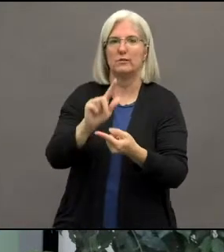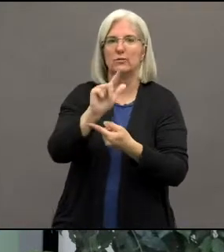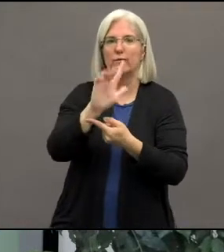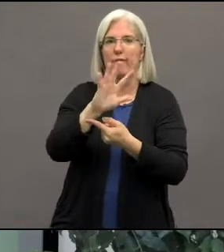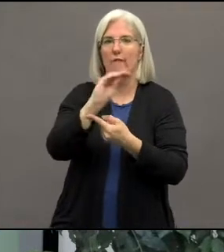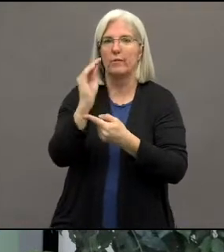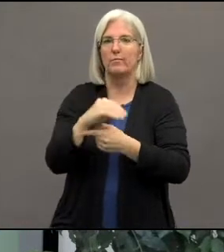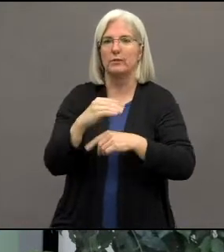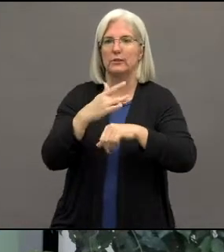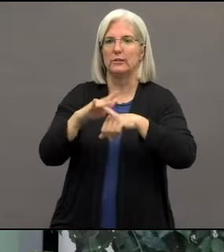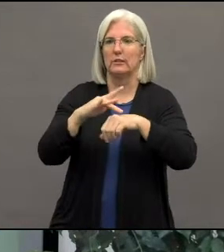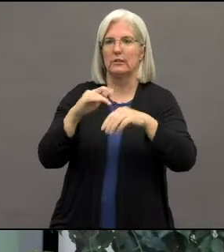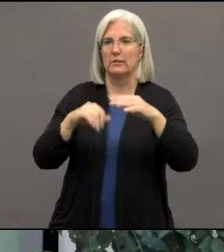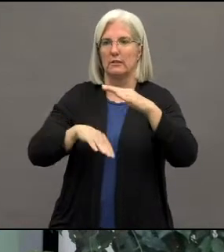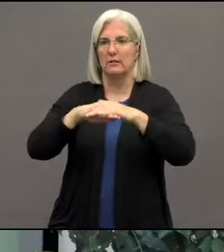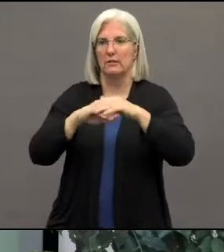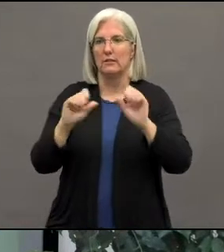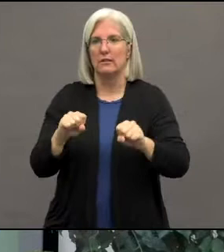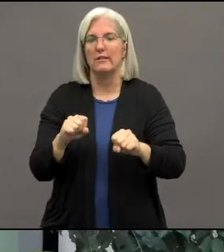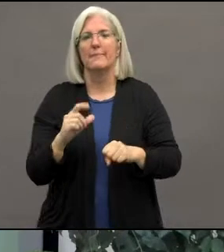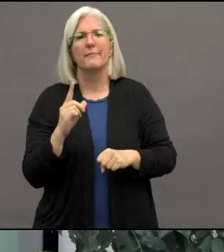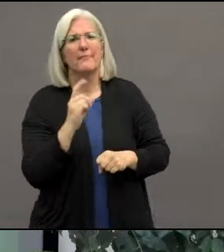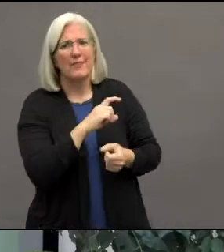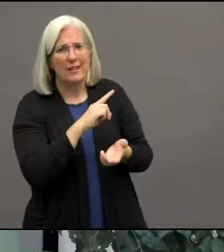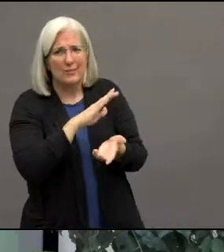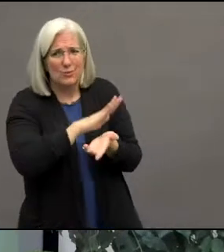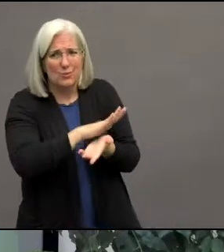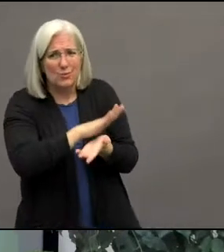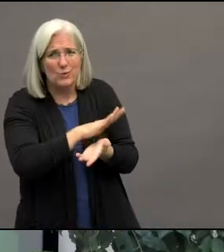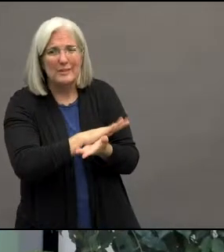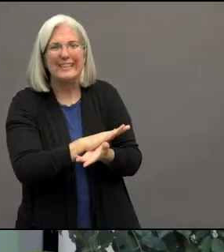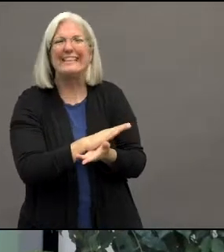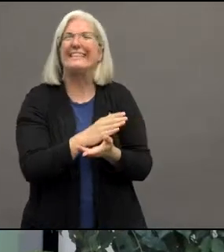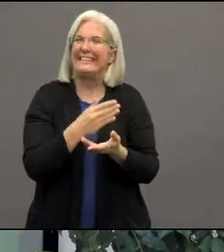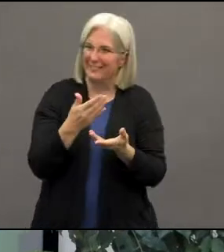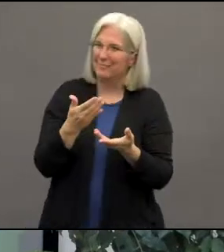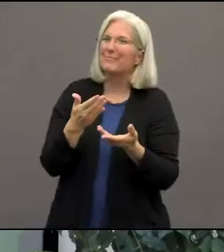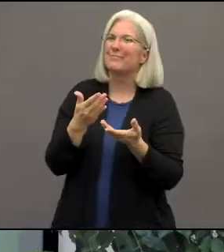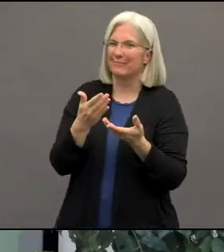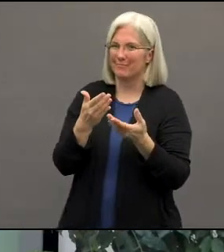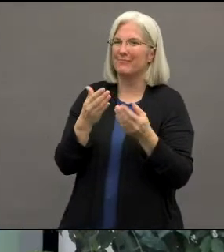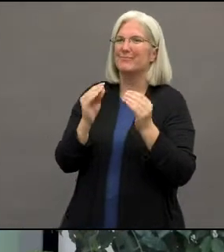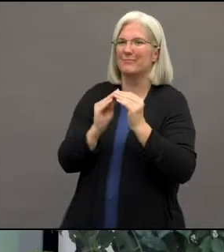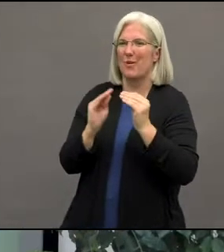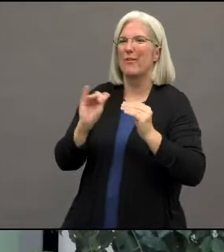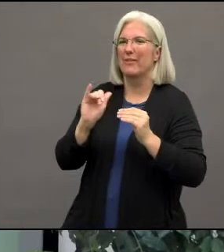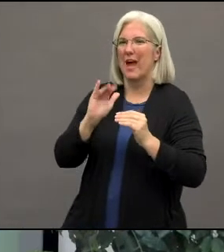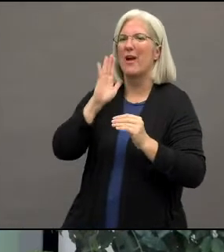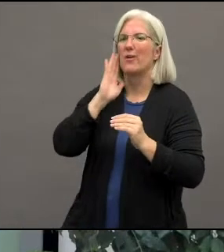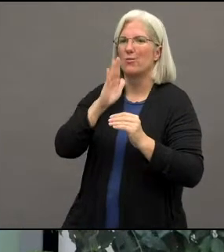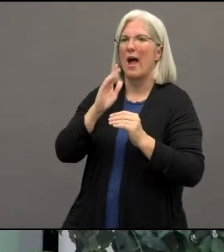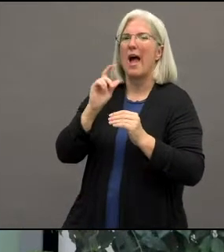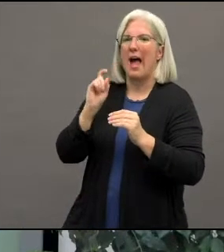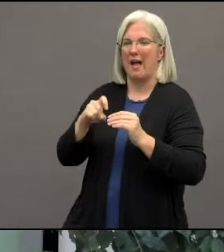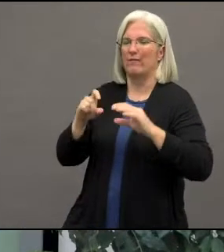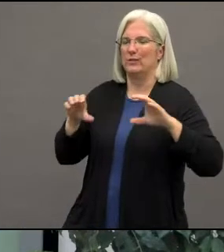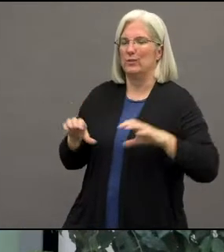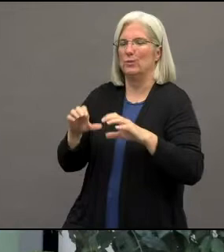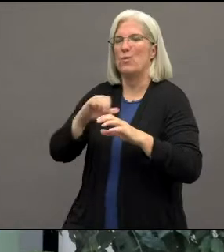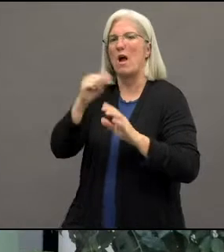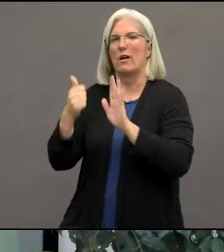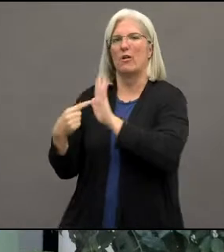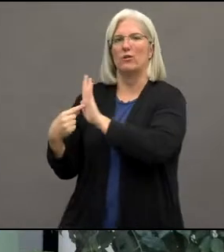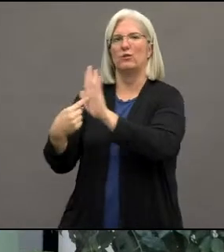probably another program about schools because there's so much to cover there. So let's move forward. How can people find out more